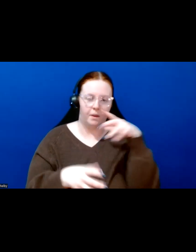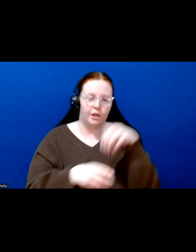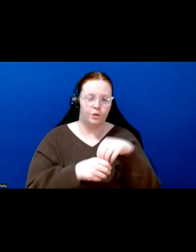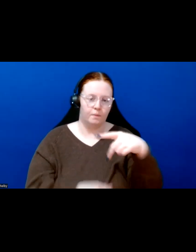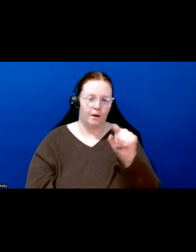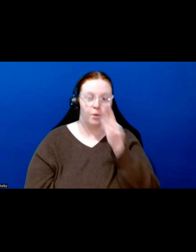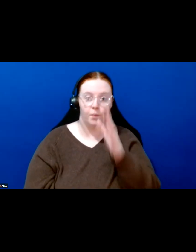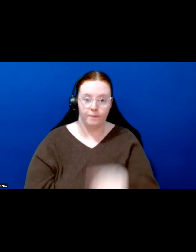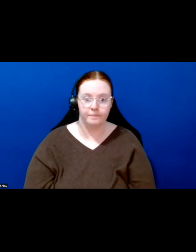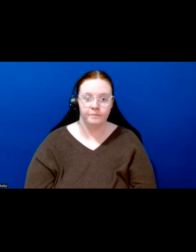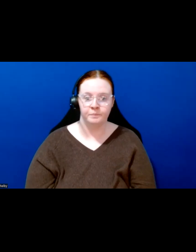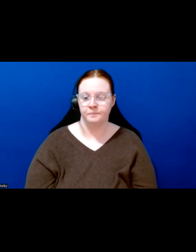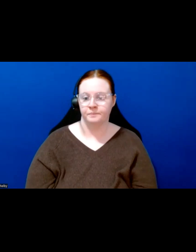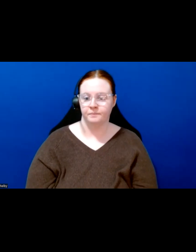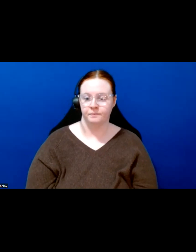well.